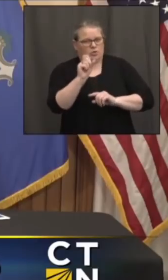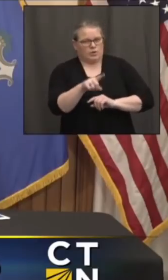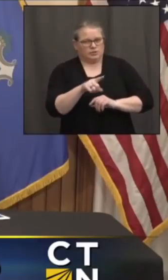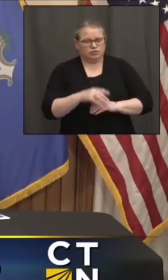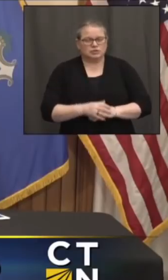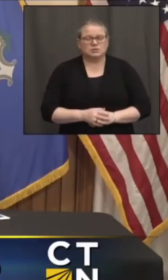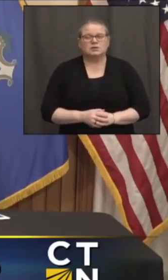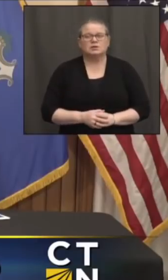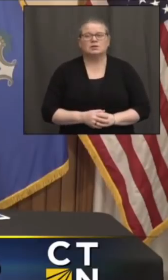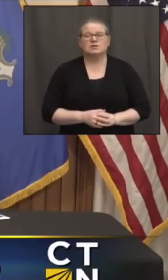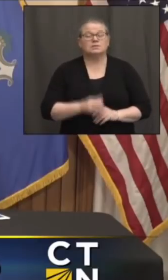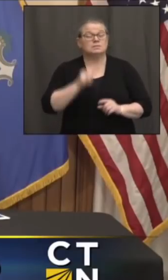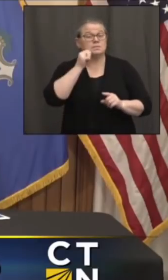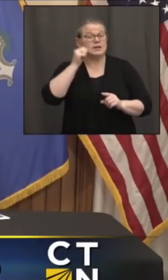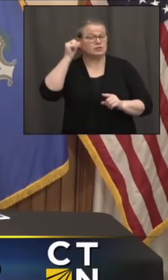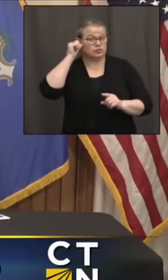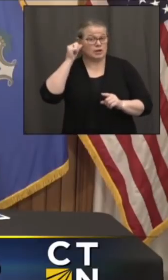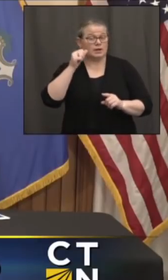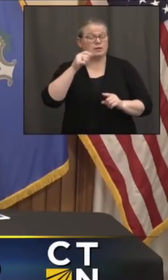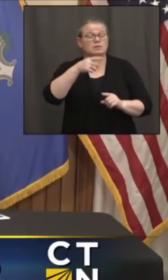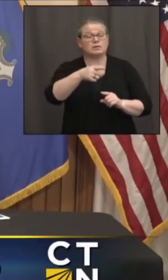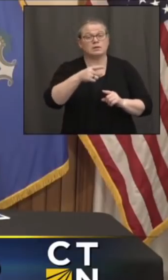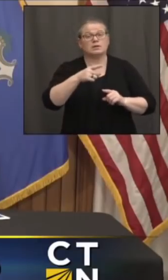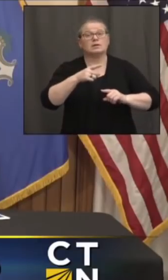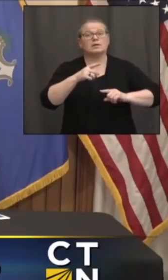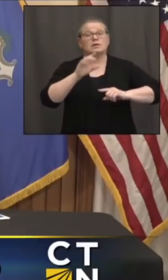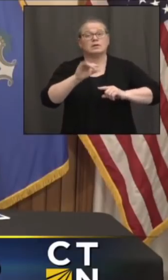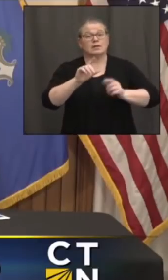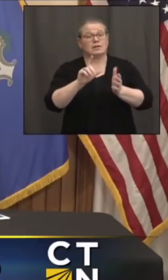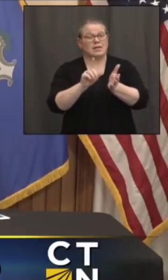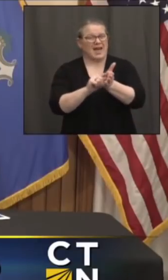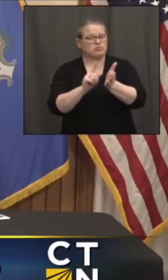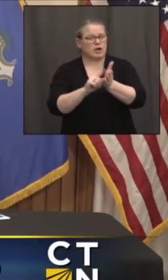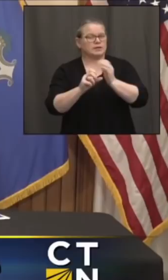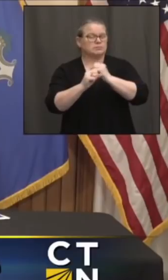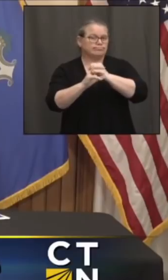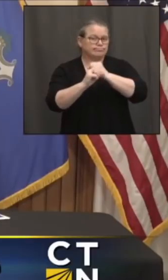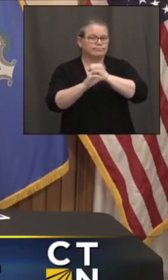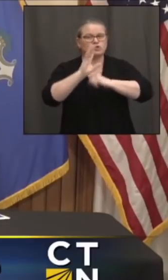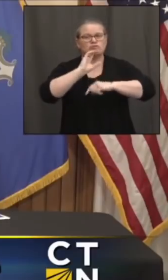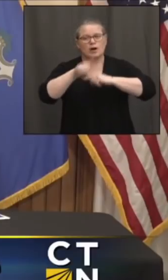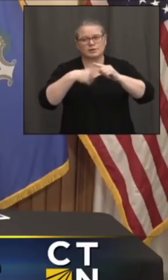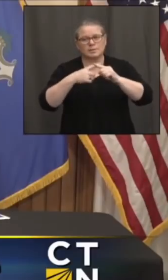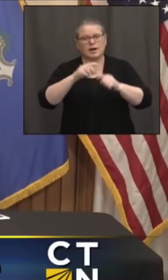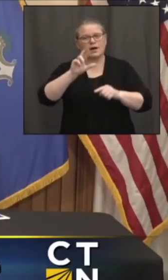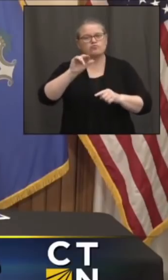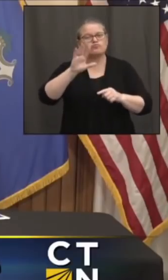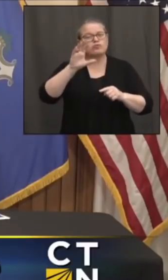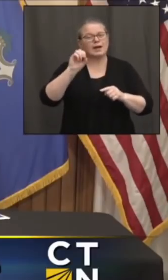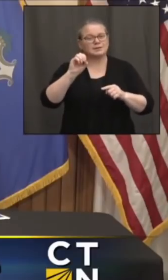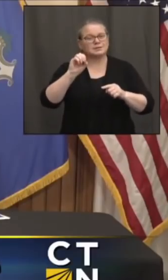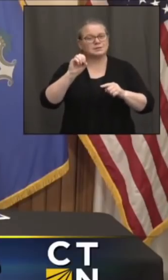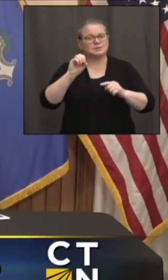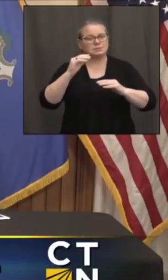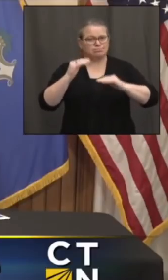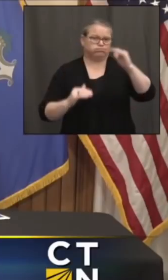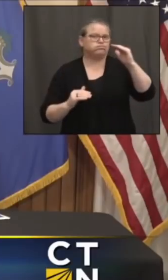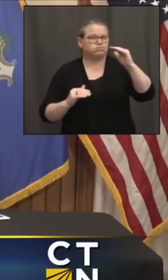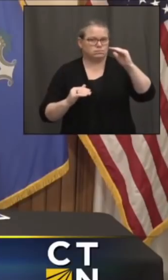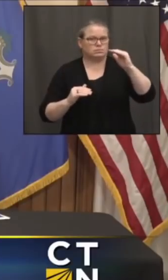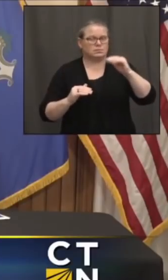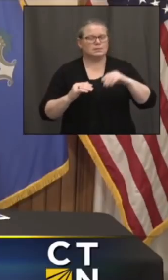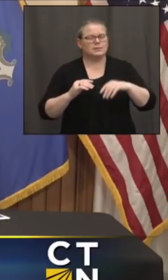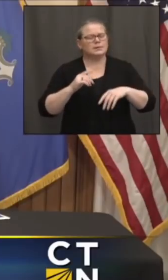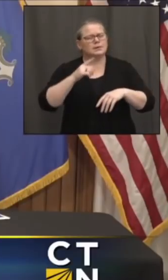In the press release that came out yesterday talking about the issues with racial disparity, it mentioned that there was going to be a